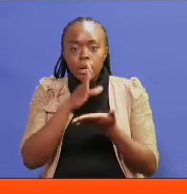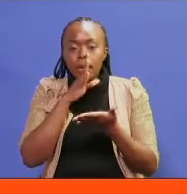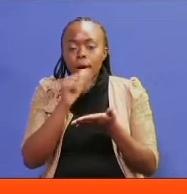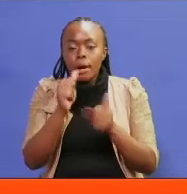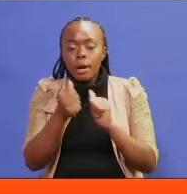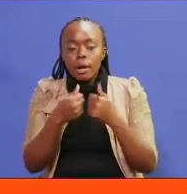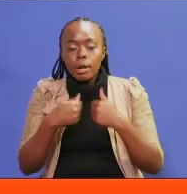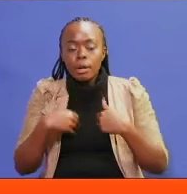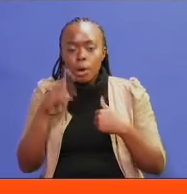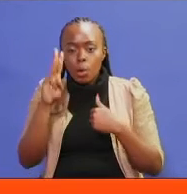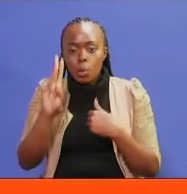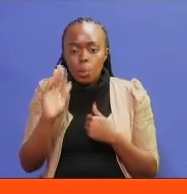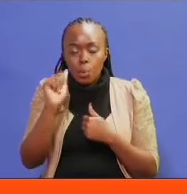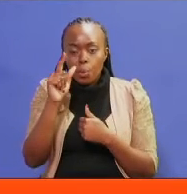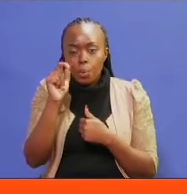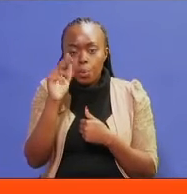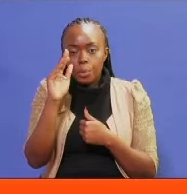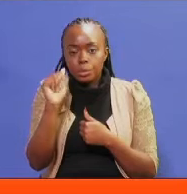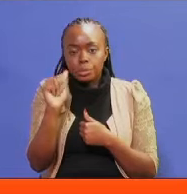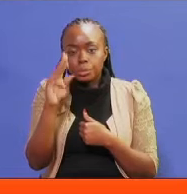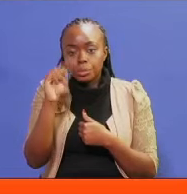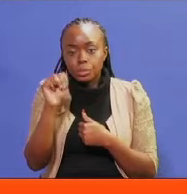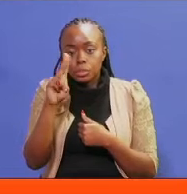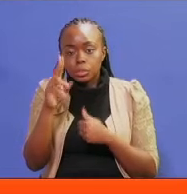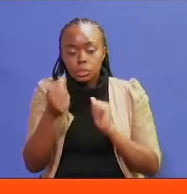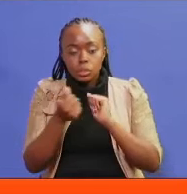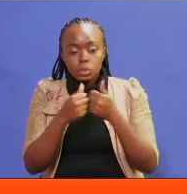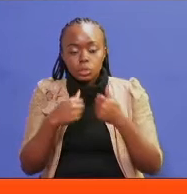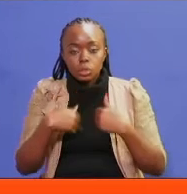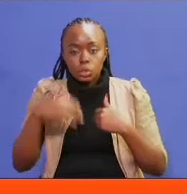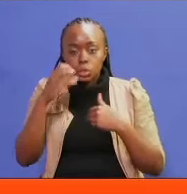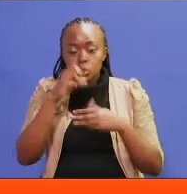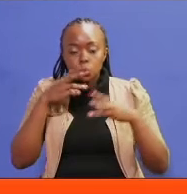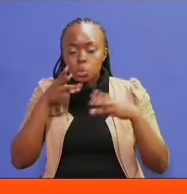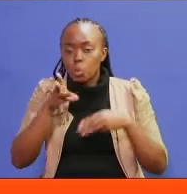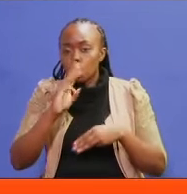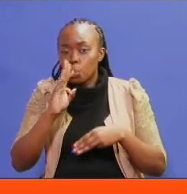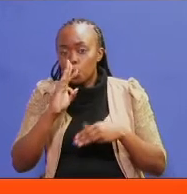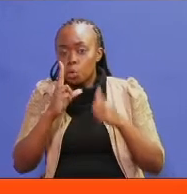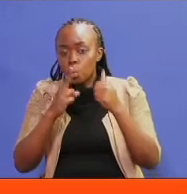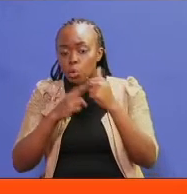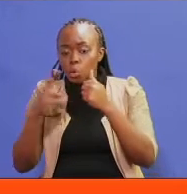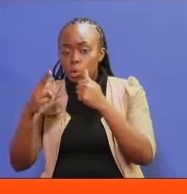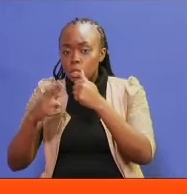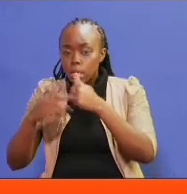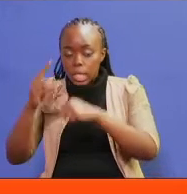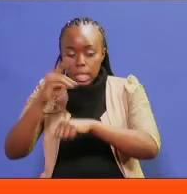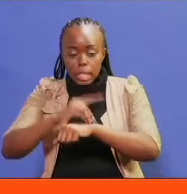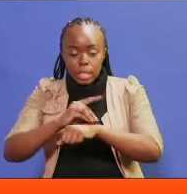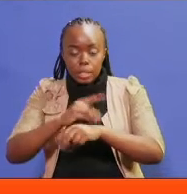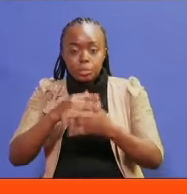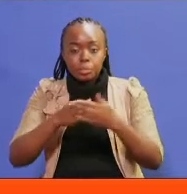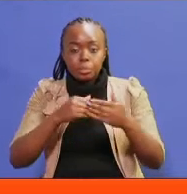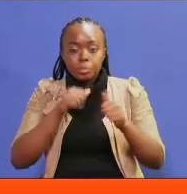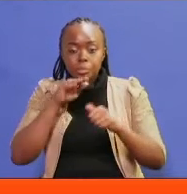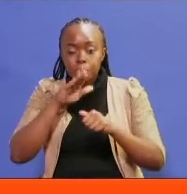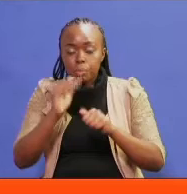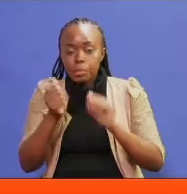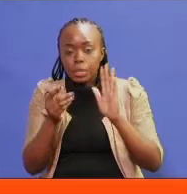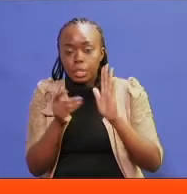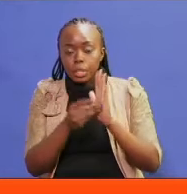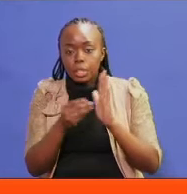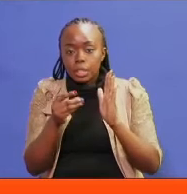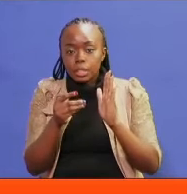fishermen in Watamo. The sailors drifted the Indian Ocean waters for 22 days after their vessel developed